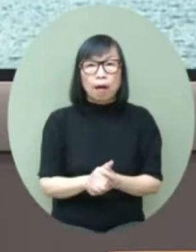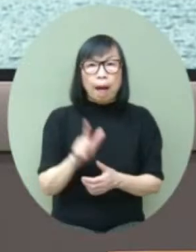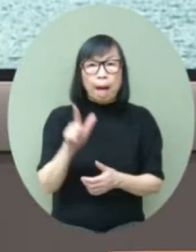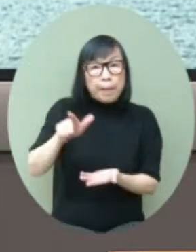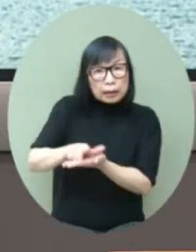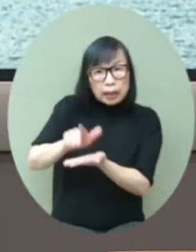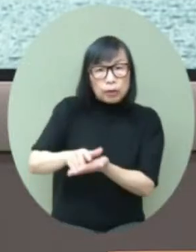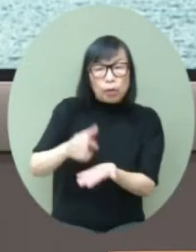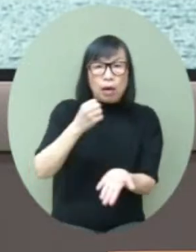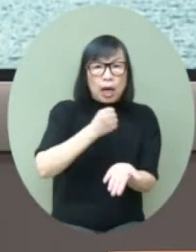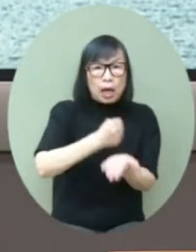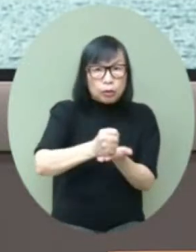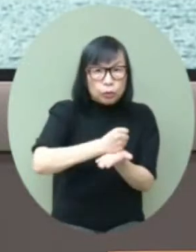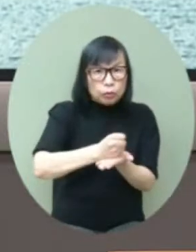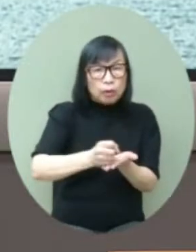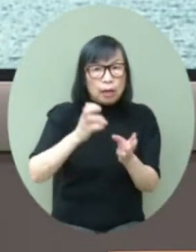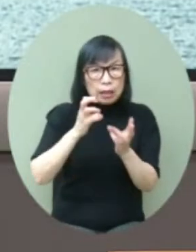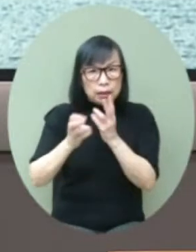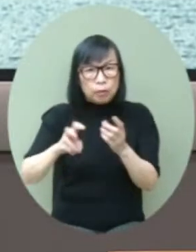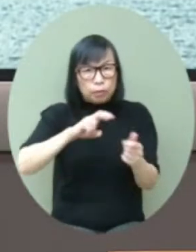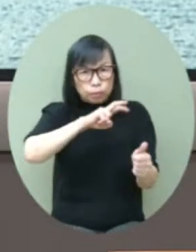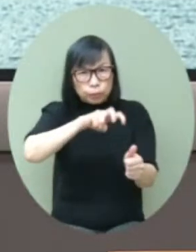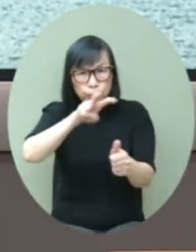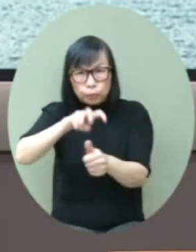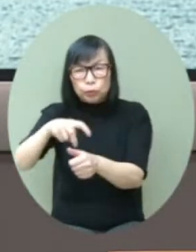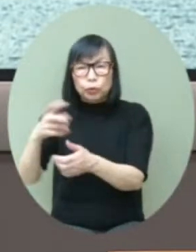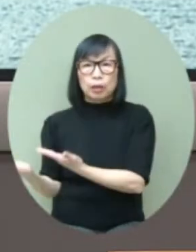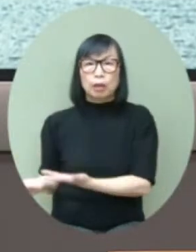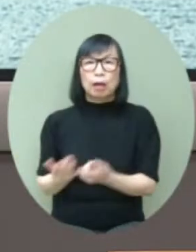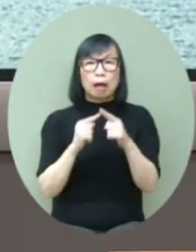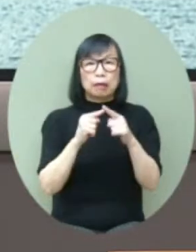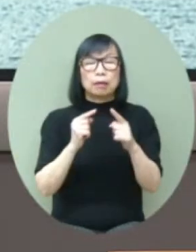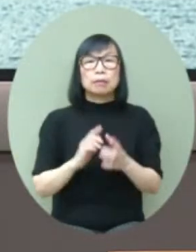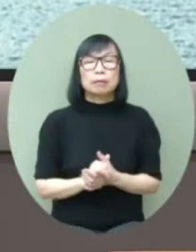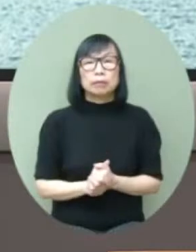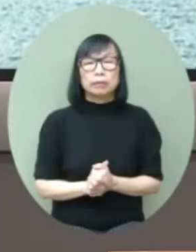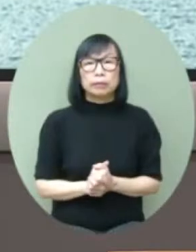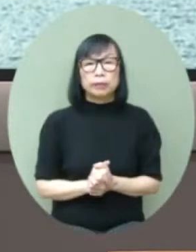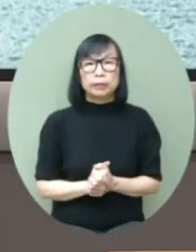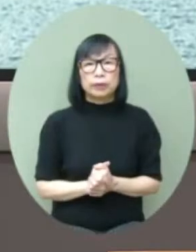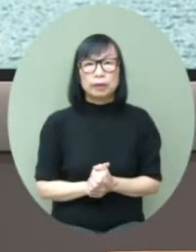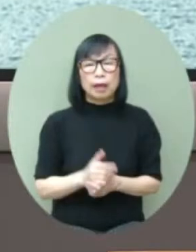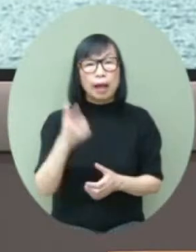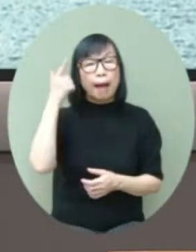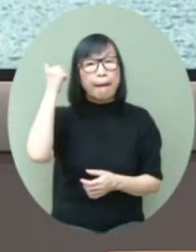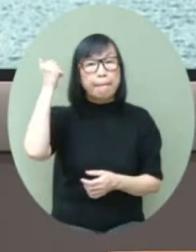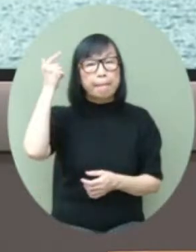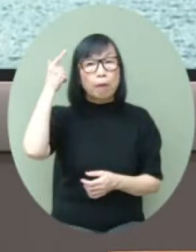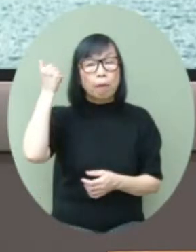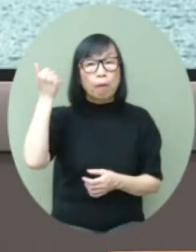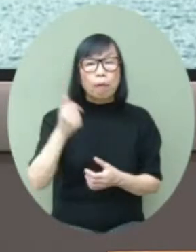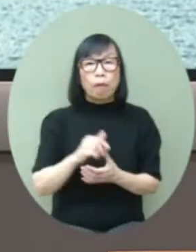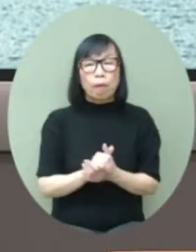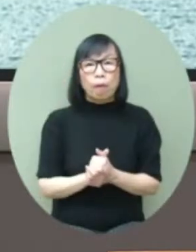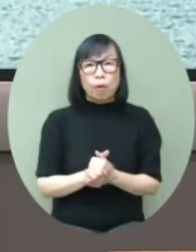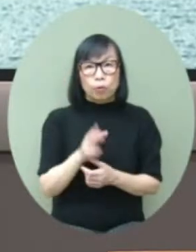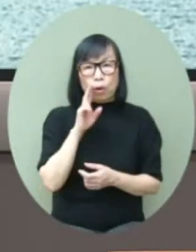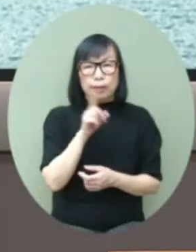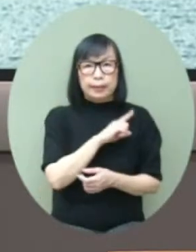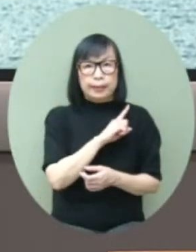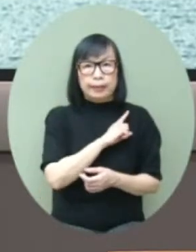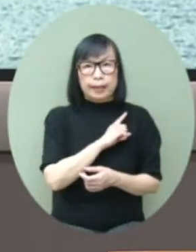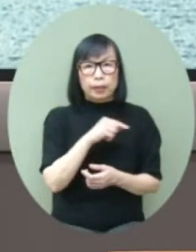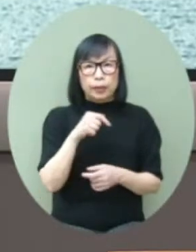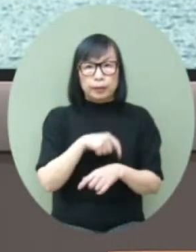tracing. We are tracing the octopus card and credit cards to locate the customers who were there at the premises at the time.